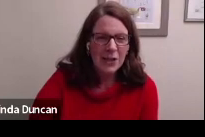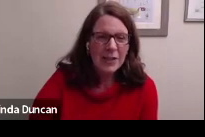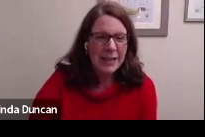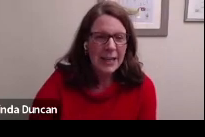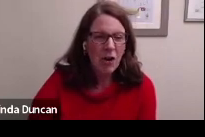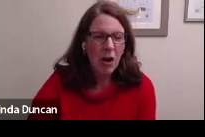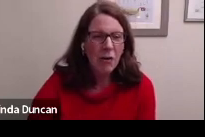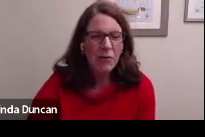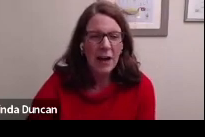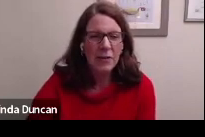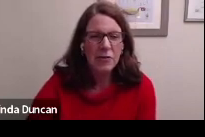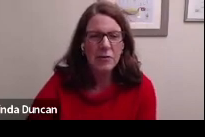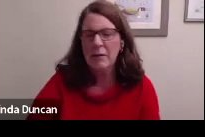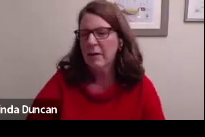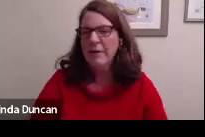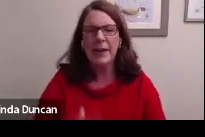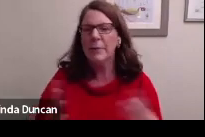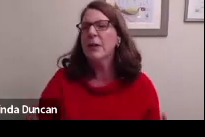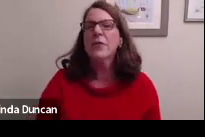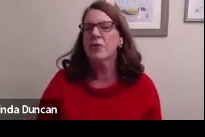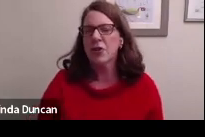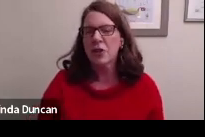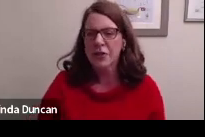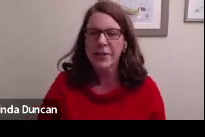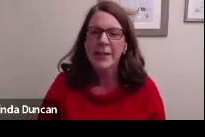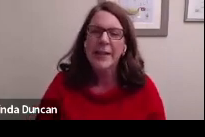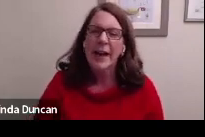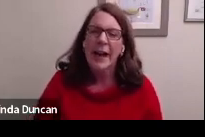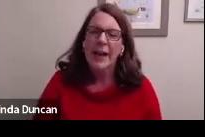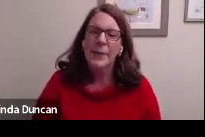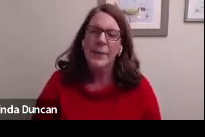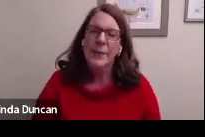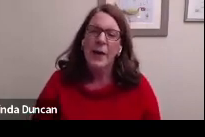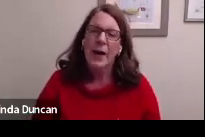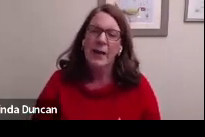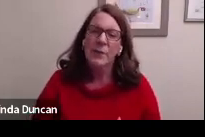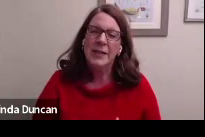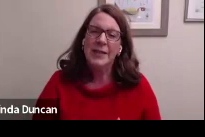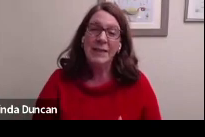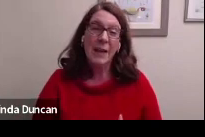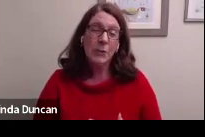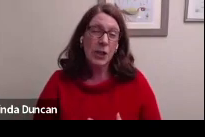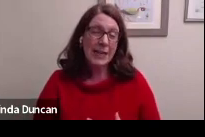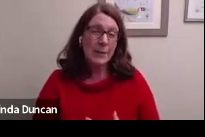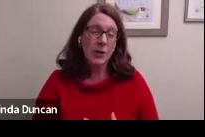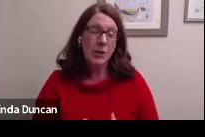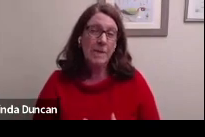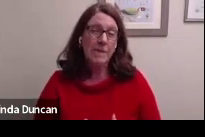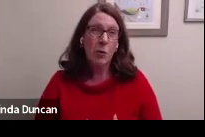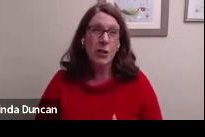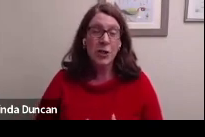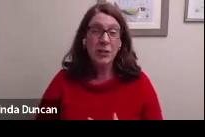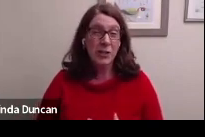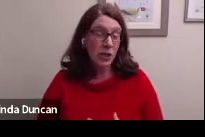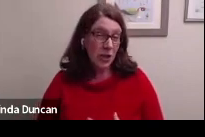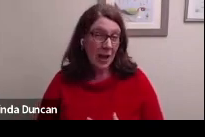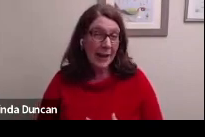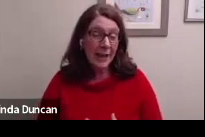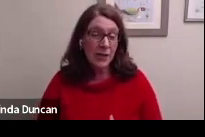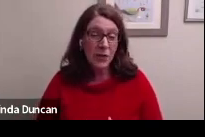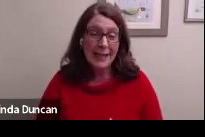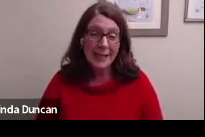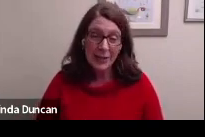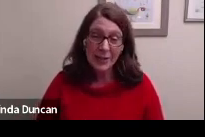So yeah, just to kick off, I'll do very brief introduction. I've been a sign language interpreter for